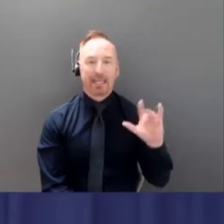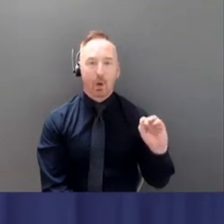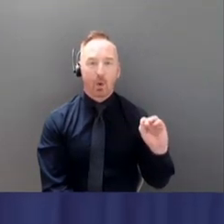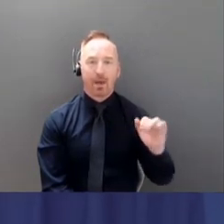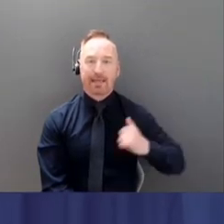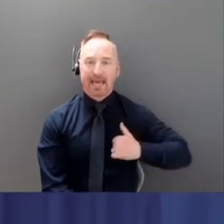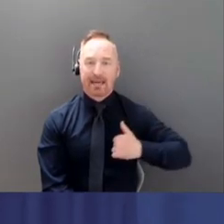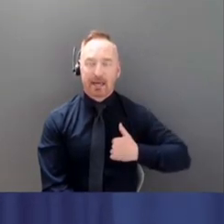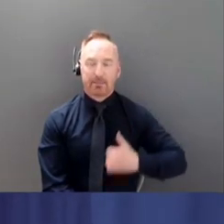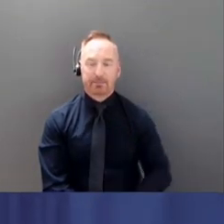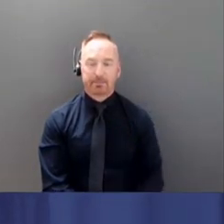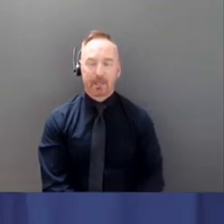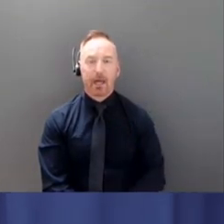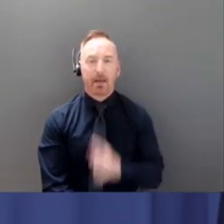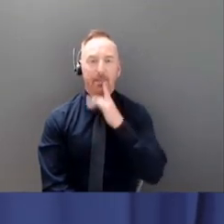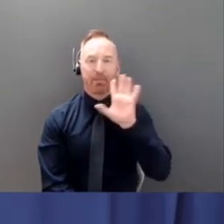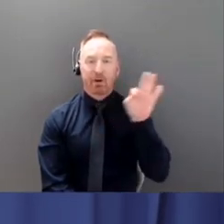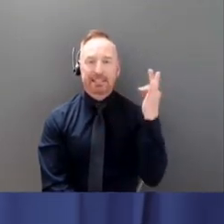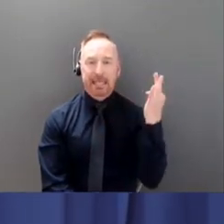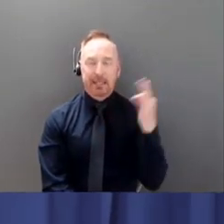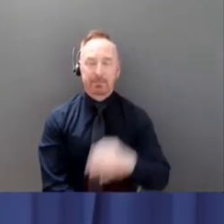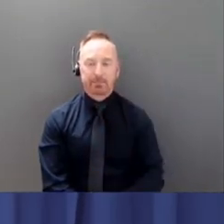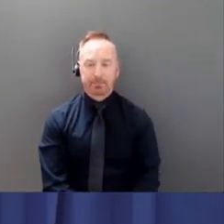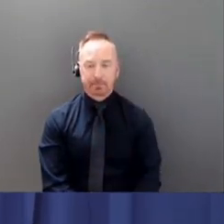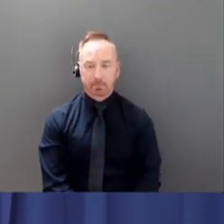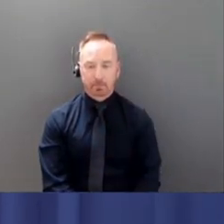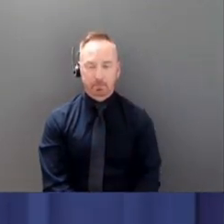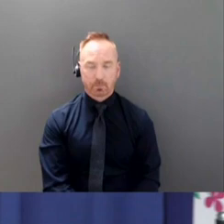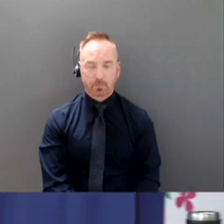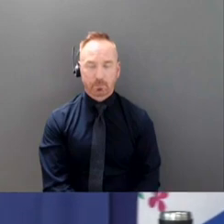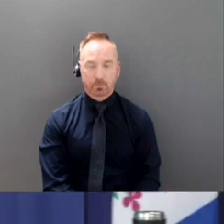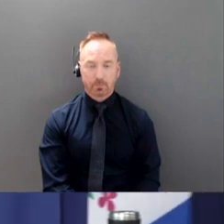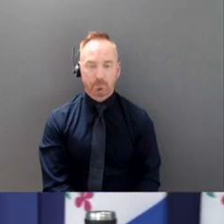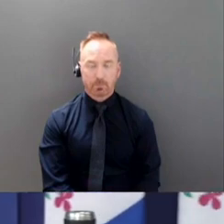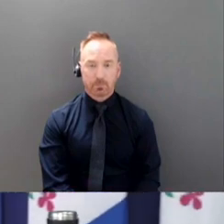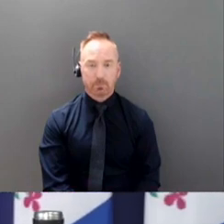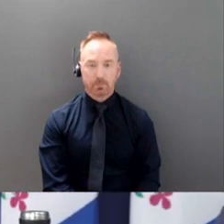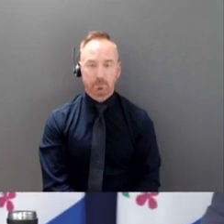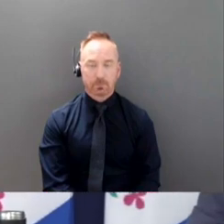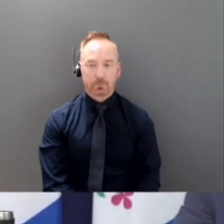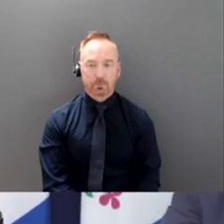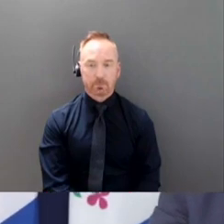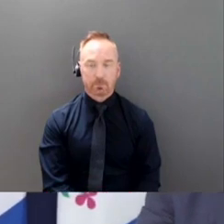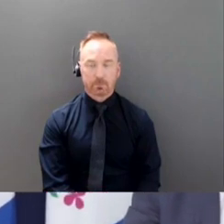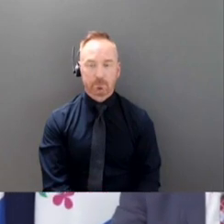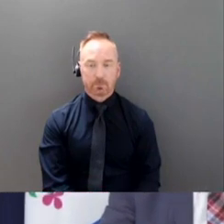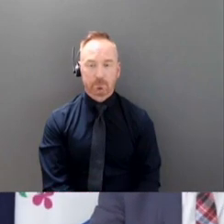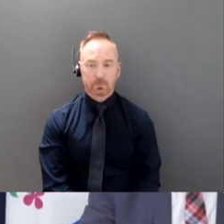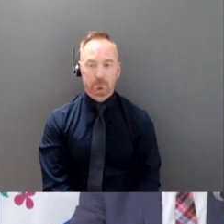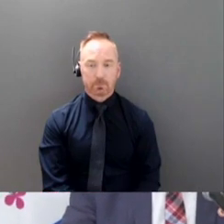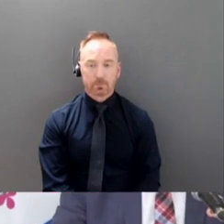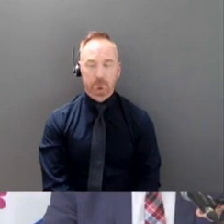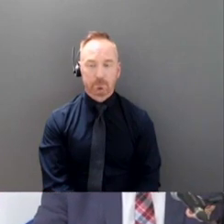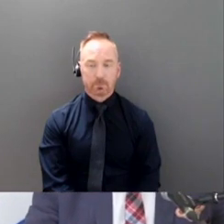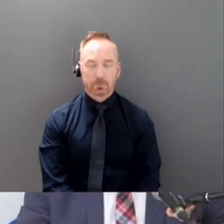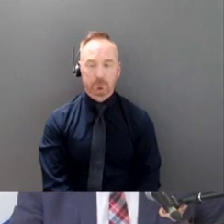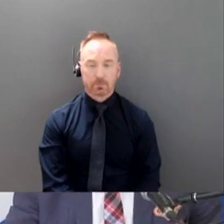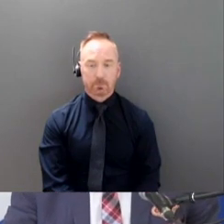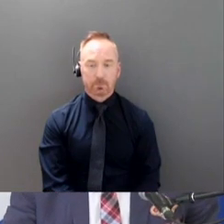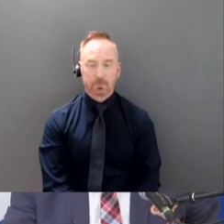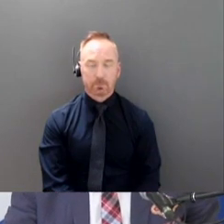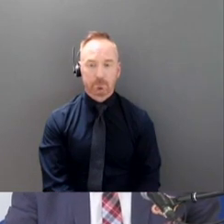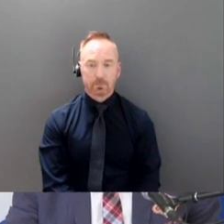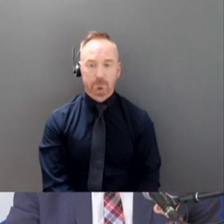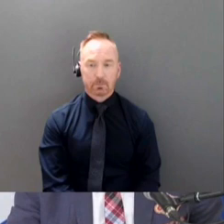Oui, Dr. Hanley, en français, peut-être me refaire un peu, mais juste très, très brièvement, la gravité de la